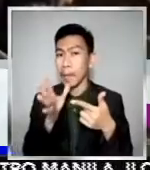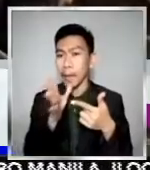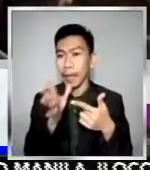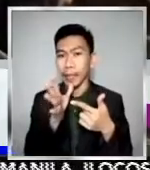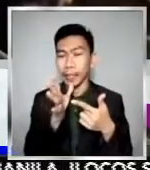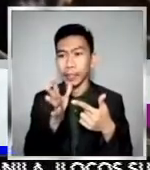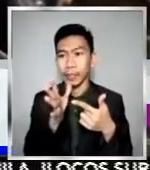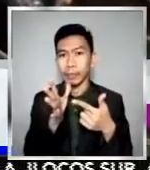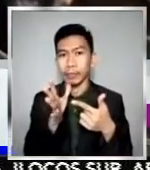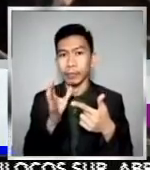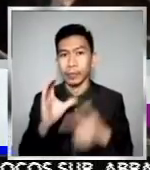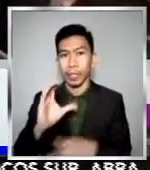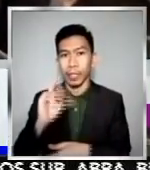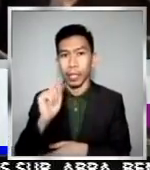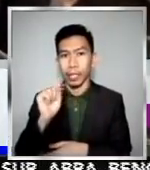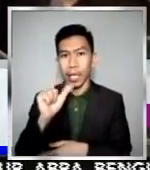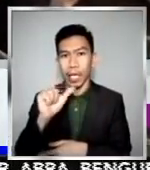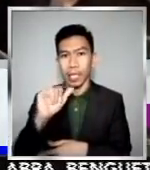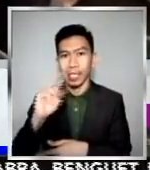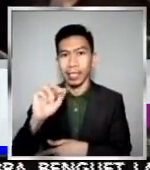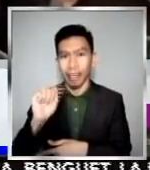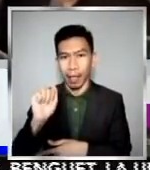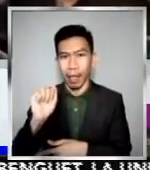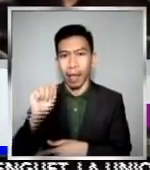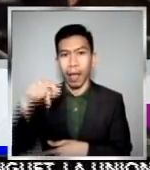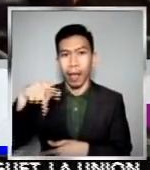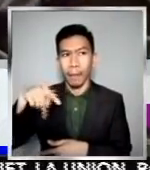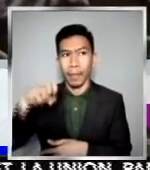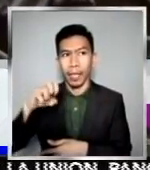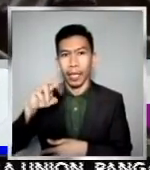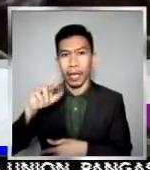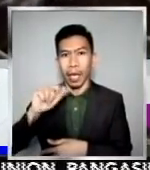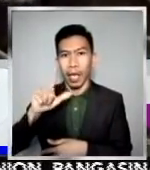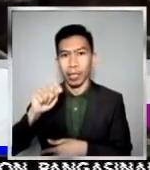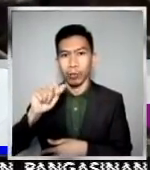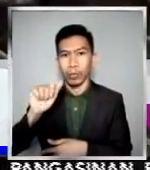Catalina Madarang Peralta, from whom I learned